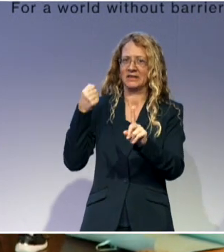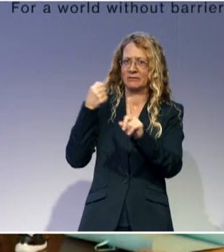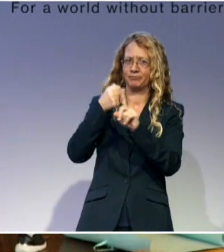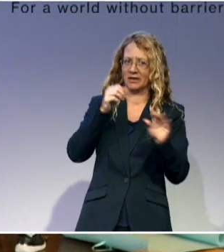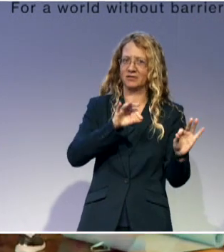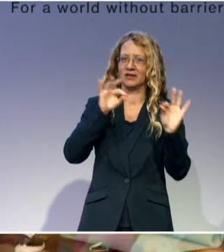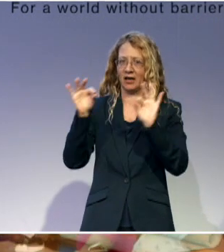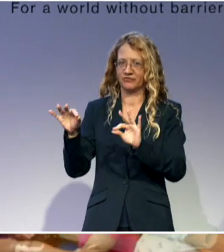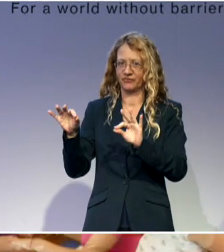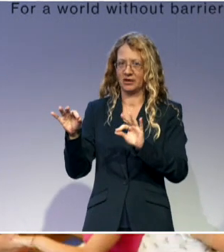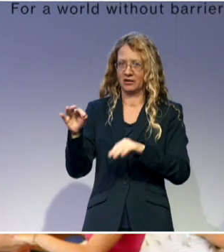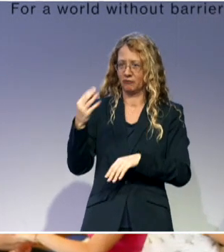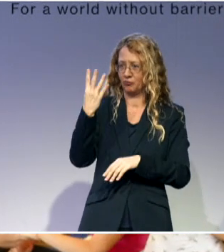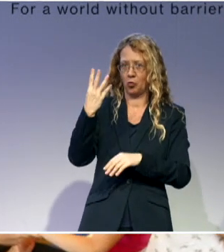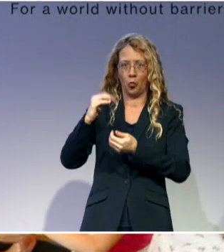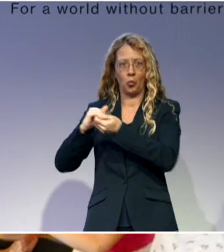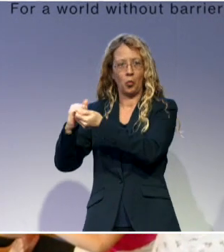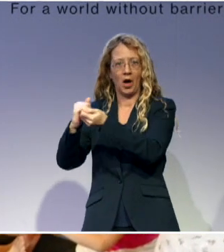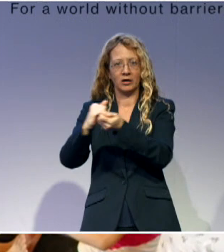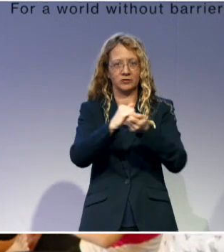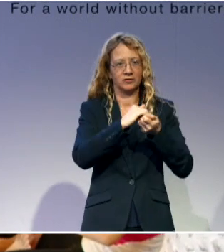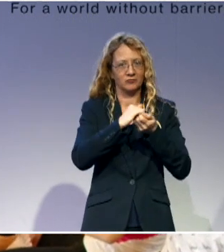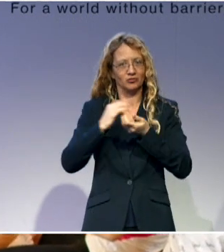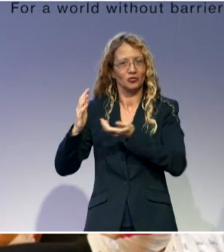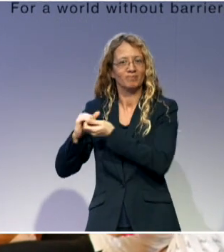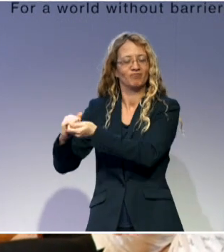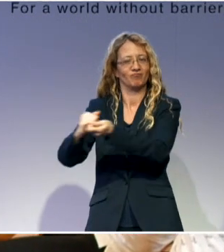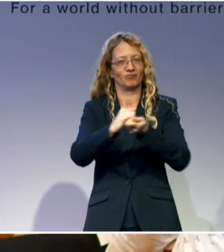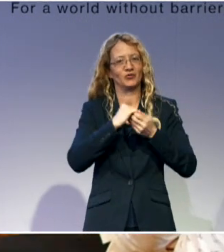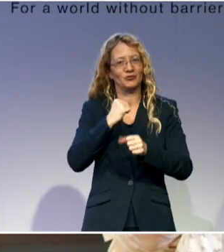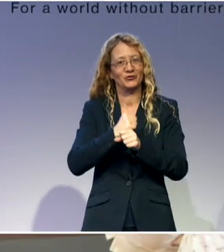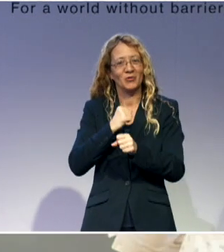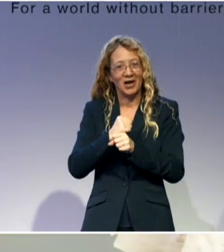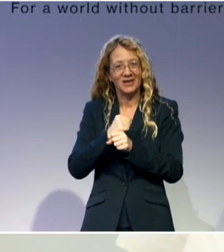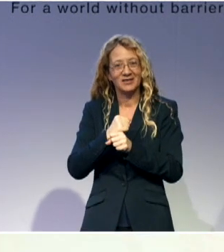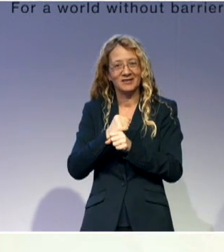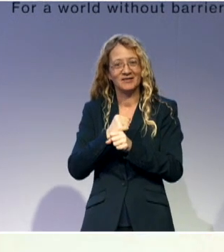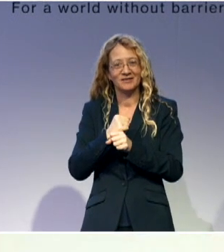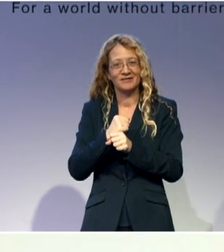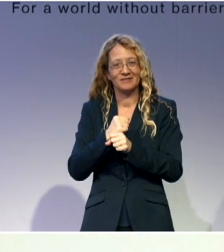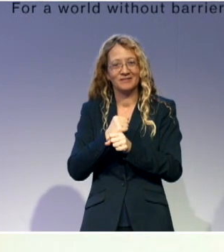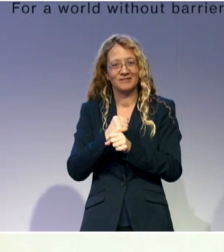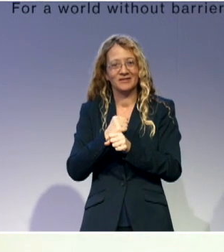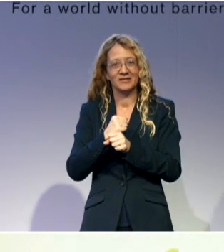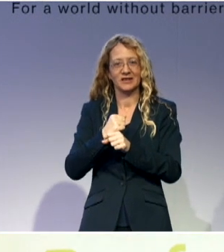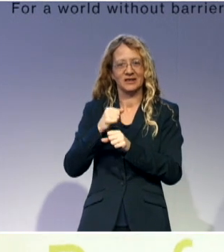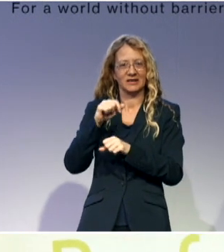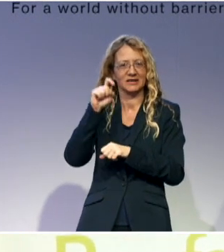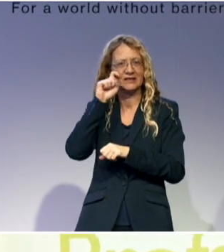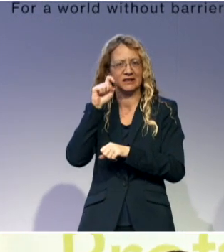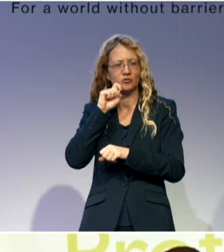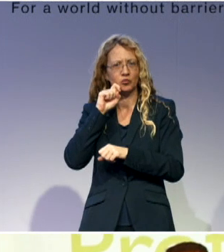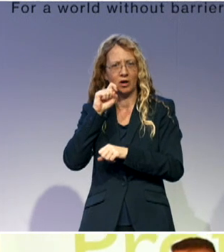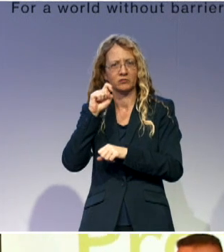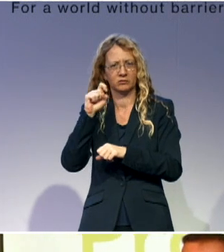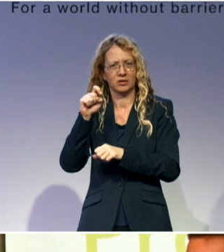and safeguard the sexual and reproductive rights of people with intellectual and psychosocial disabilities. Their